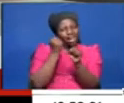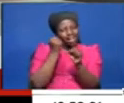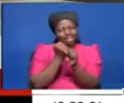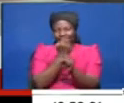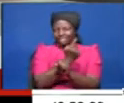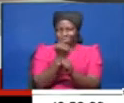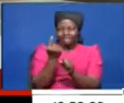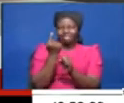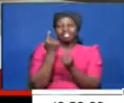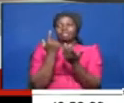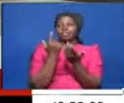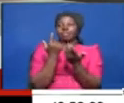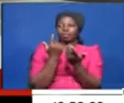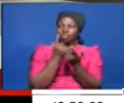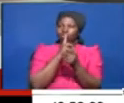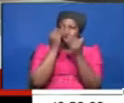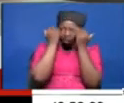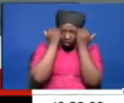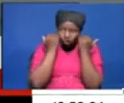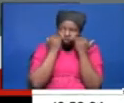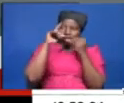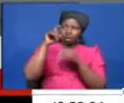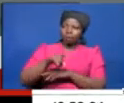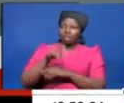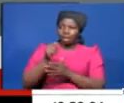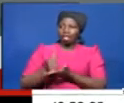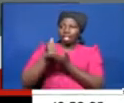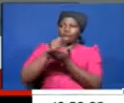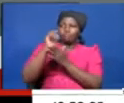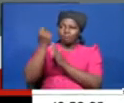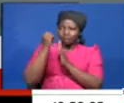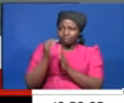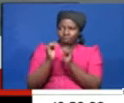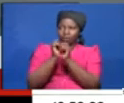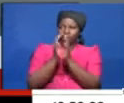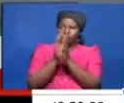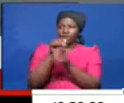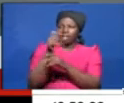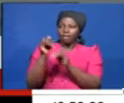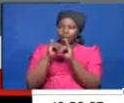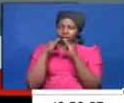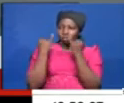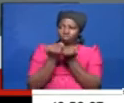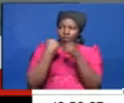help Kenyans and help in the other institutions, mm-hmm. ensure that the country is